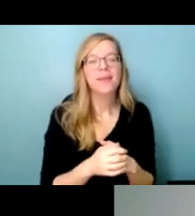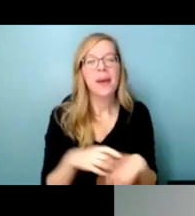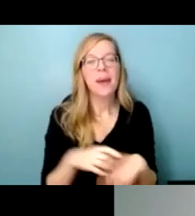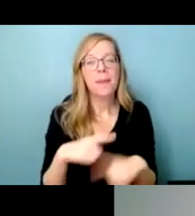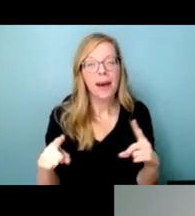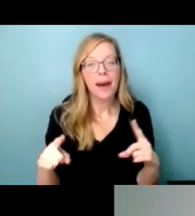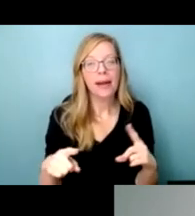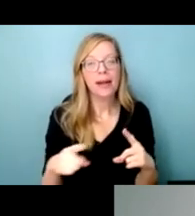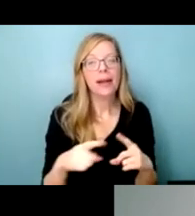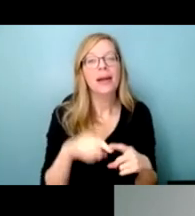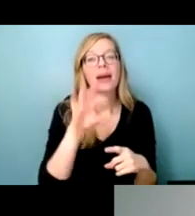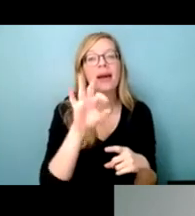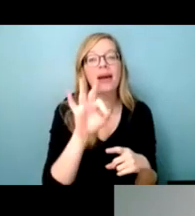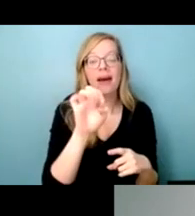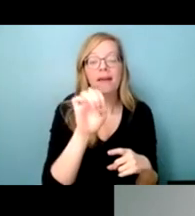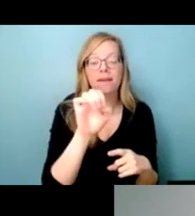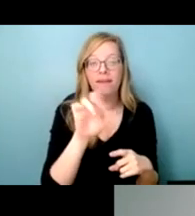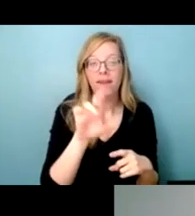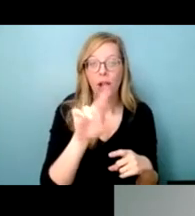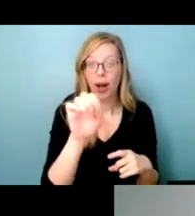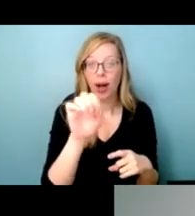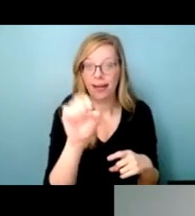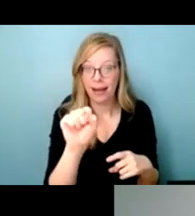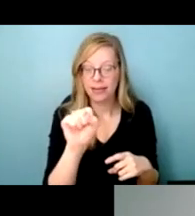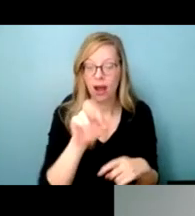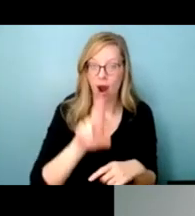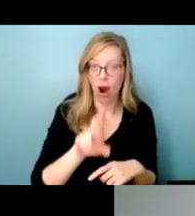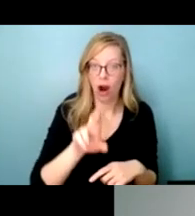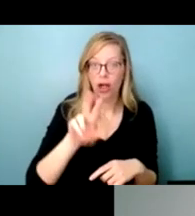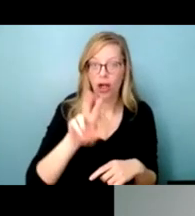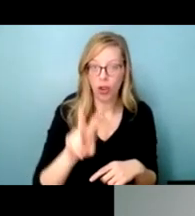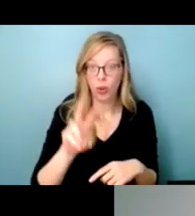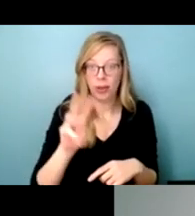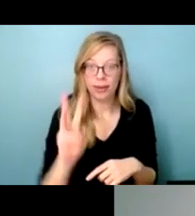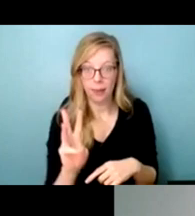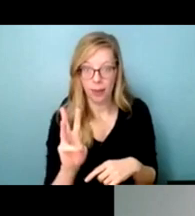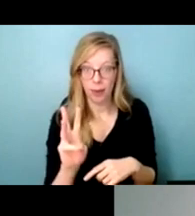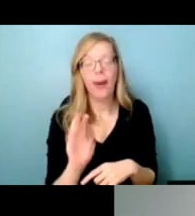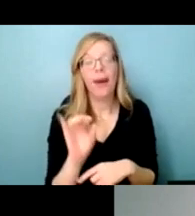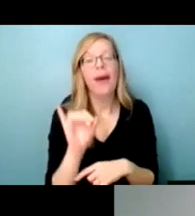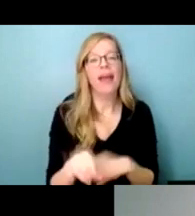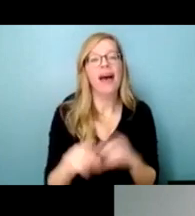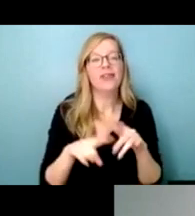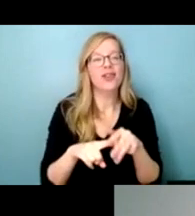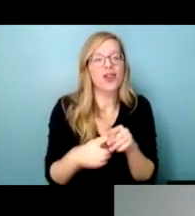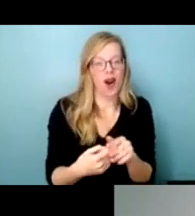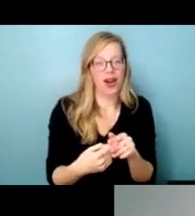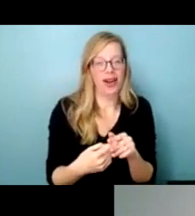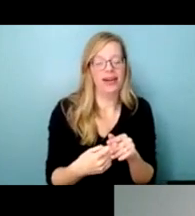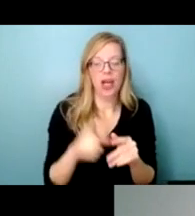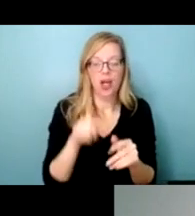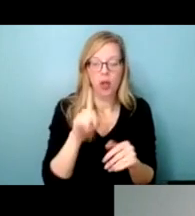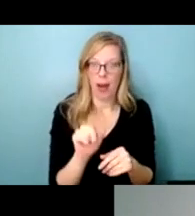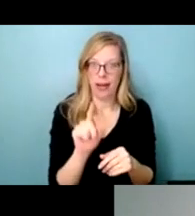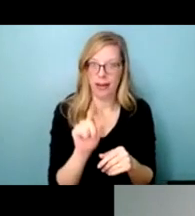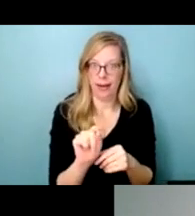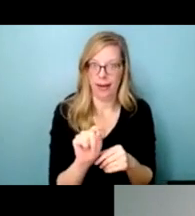Basically with Fearless R2W, we actually began as a grassroots group in 2014, and